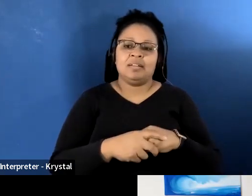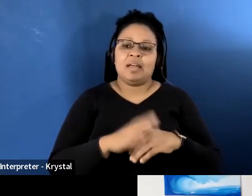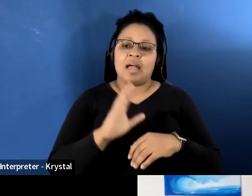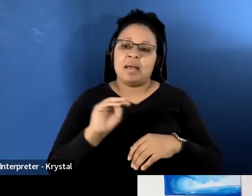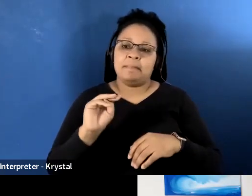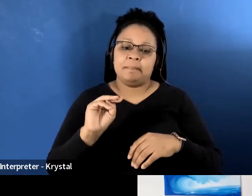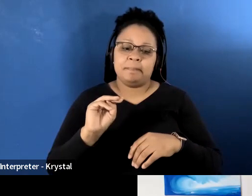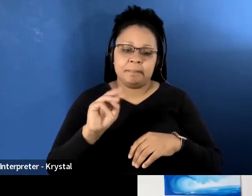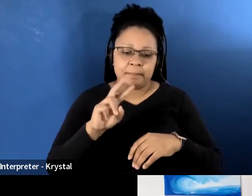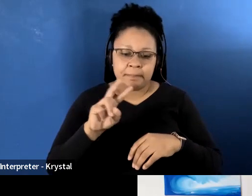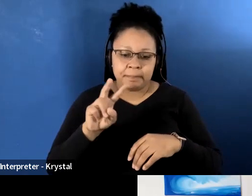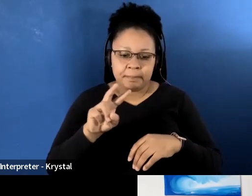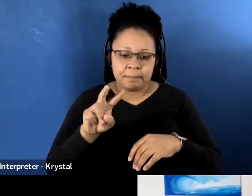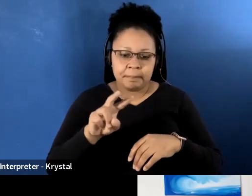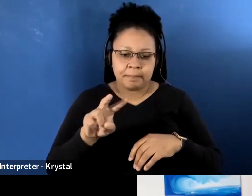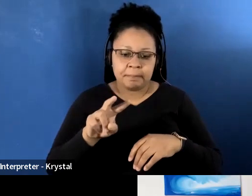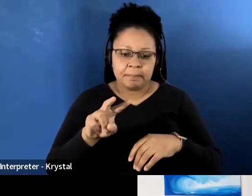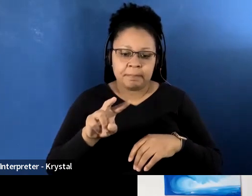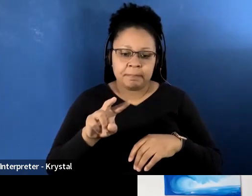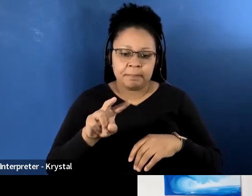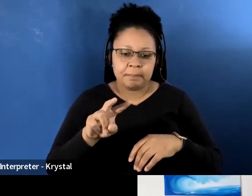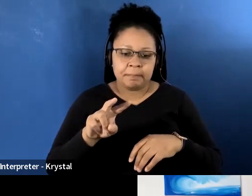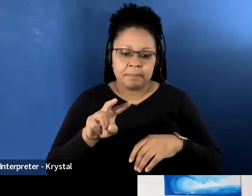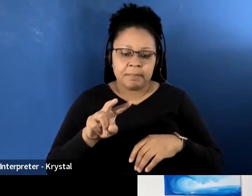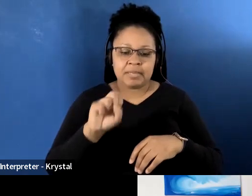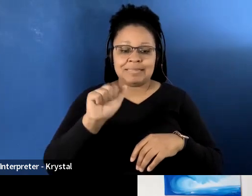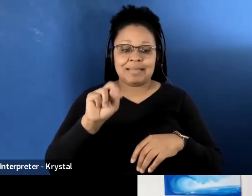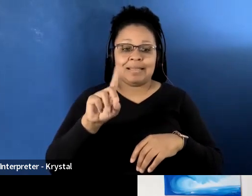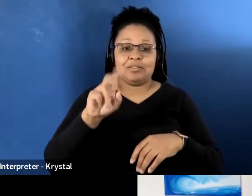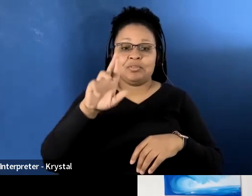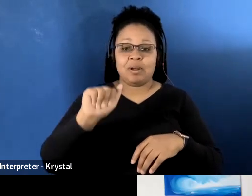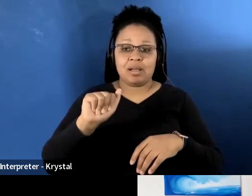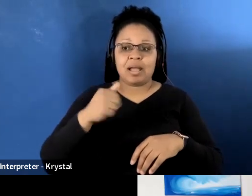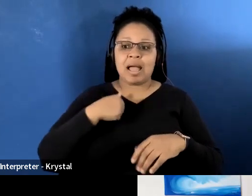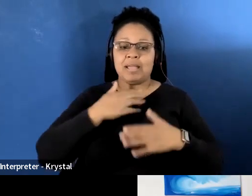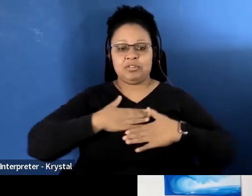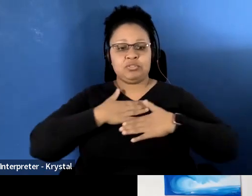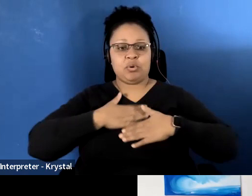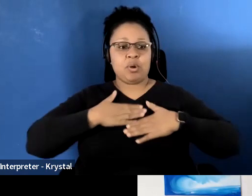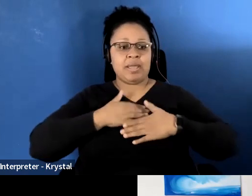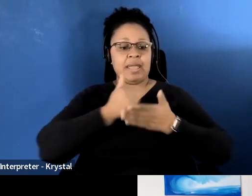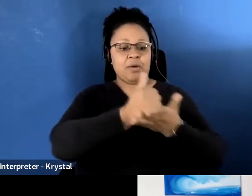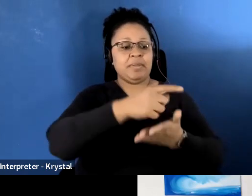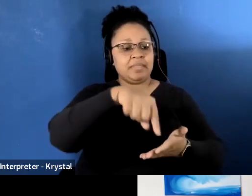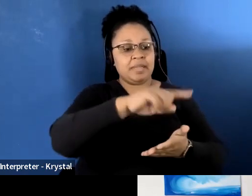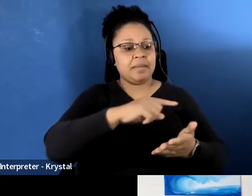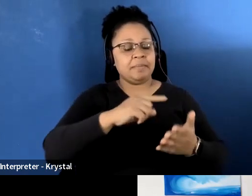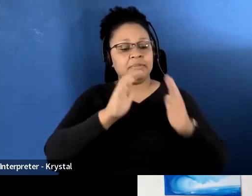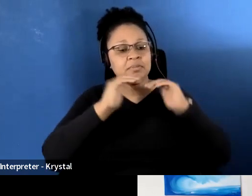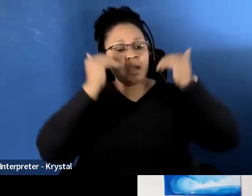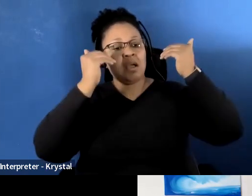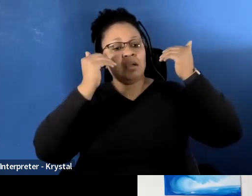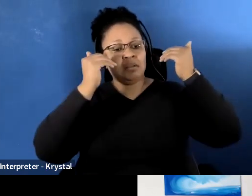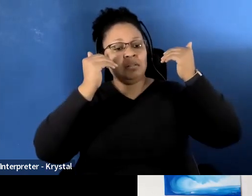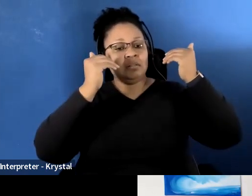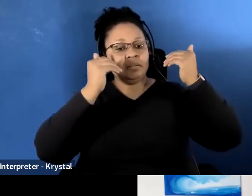um let's see, Sandra, I love putting a smile on people's heart as it makes my heart smile